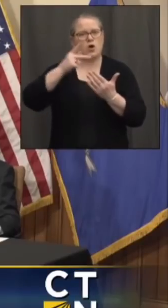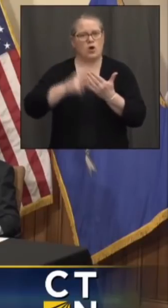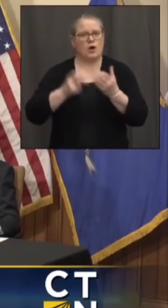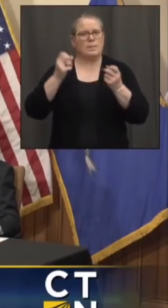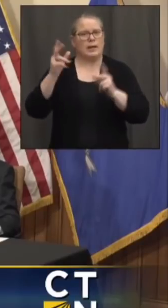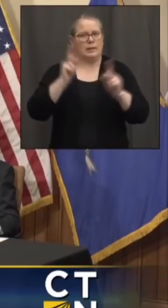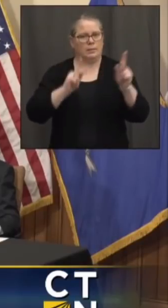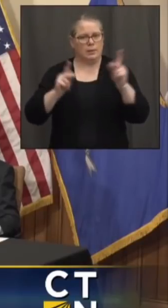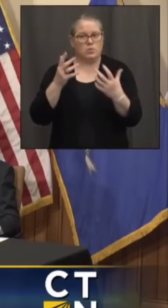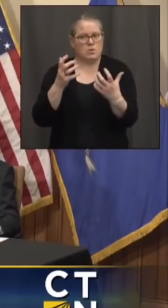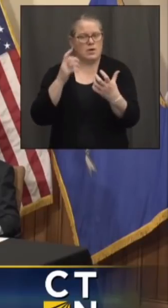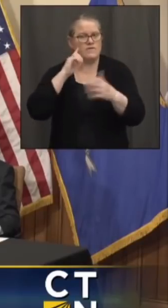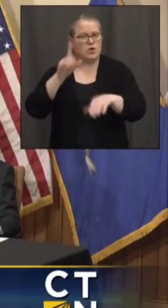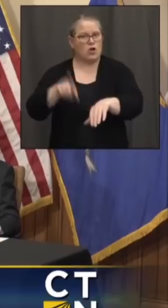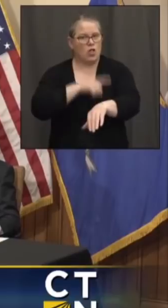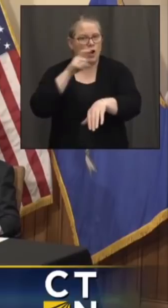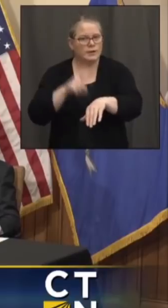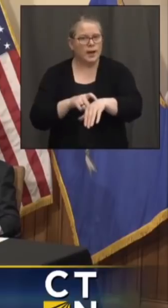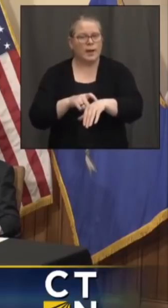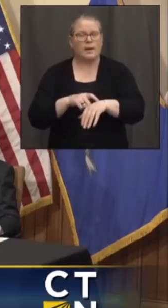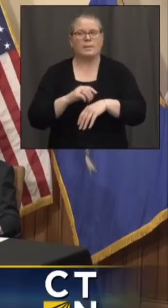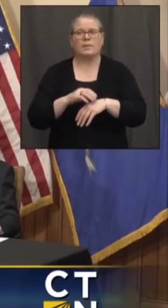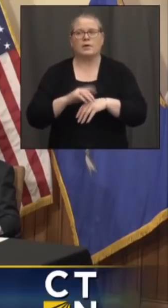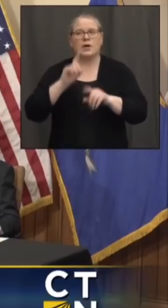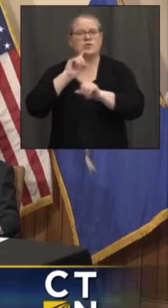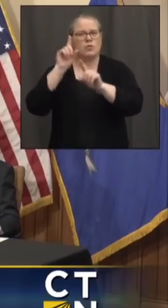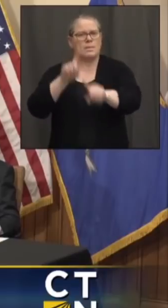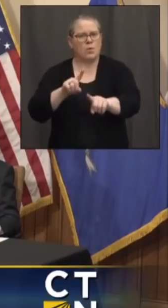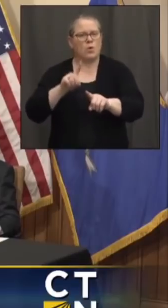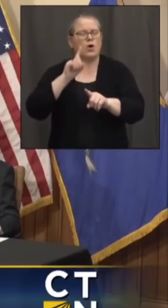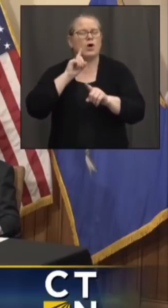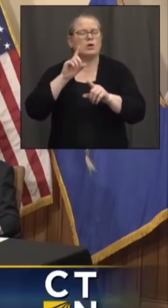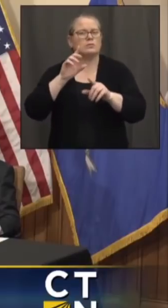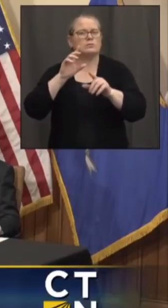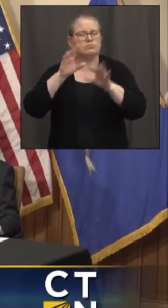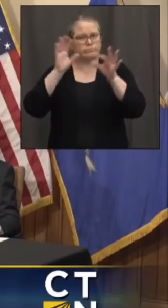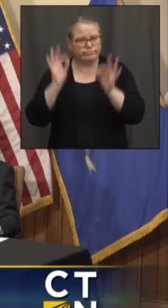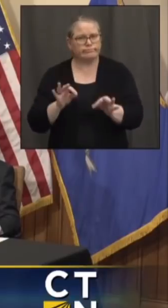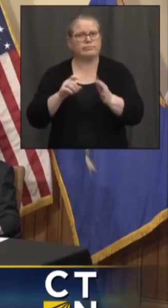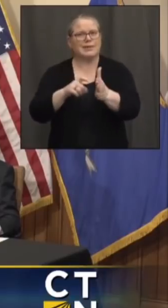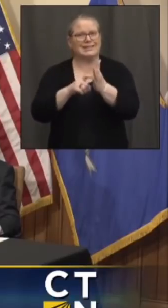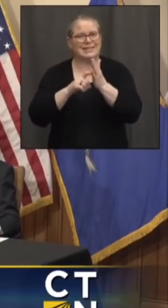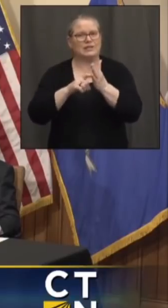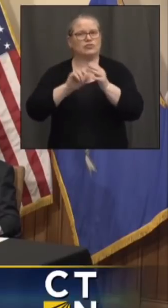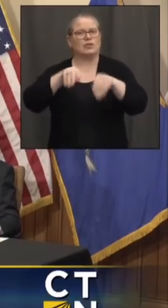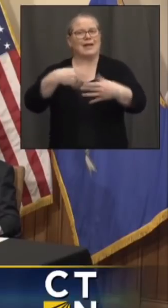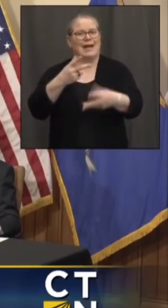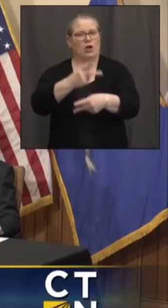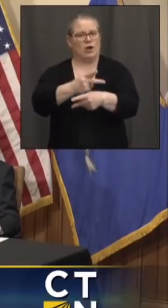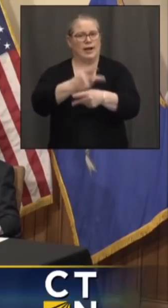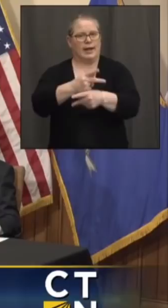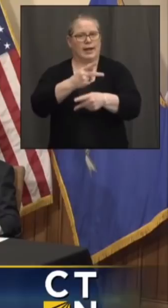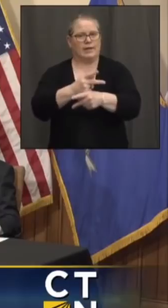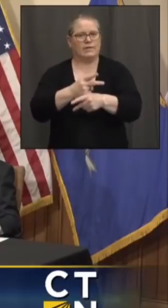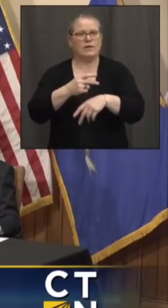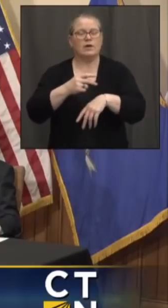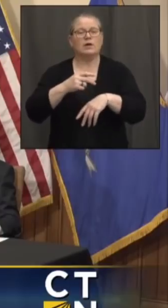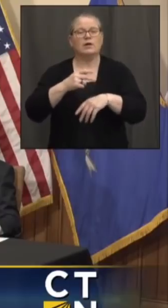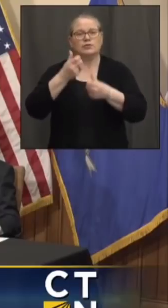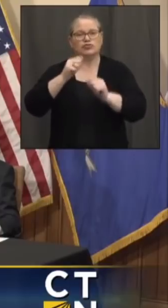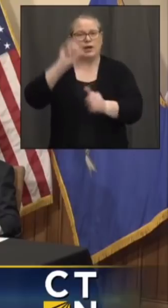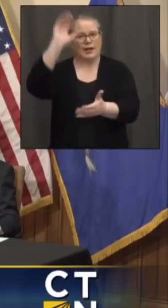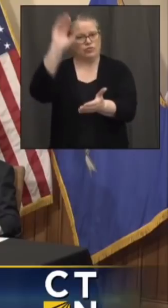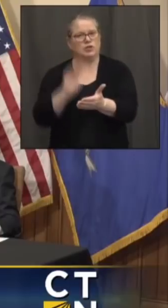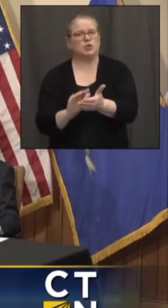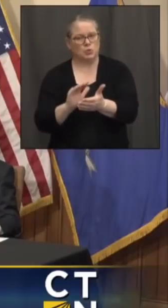The Mathematica report listed the designation of essential caregivers as a short-term recommendation to mitigate a second wave of COVID